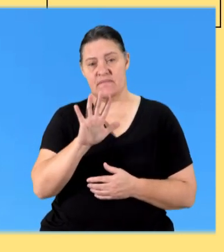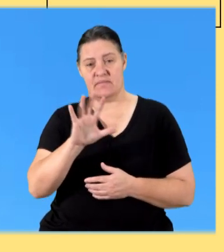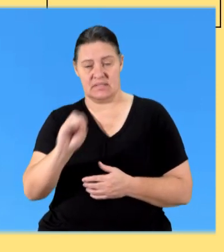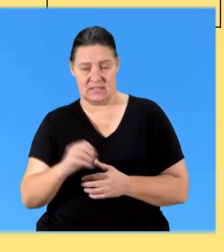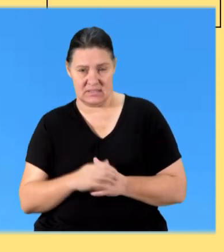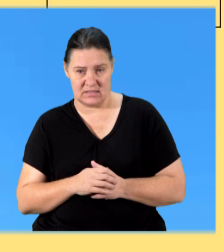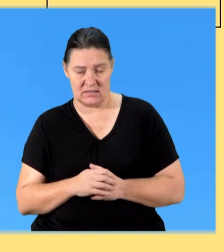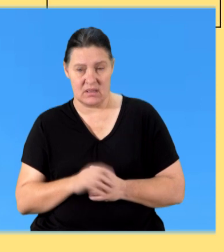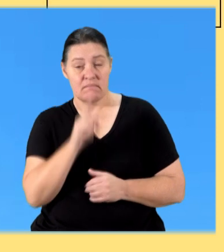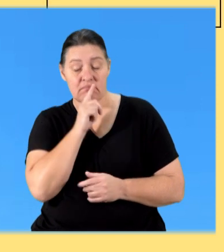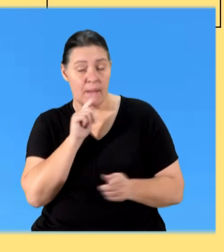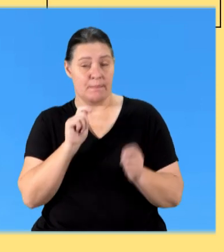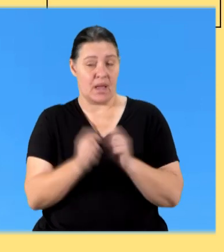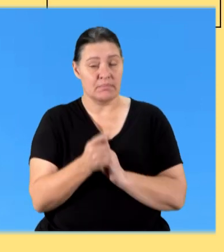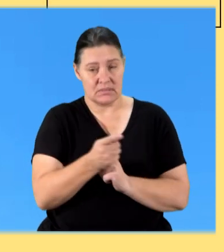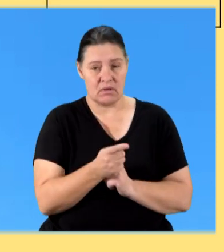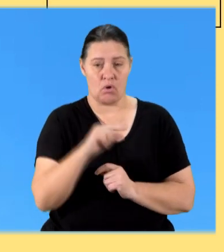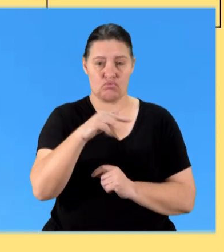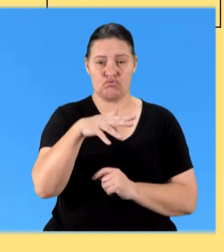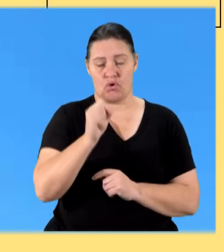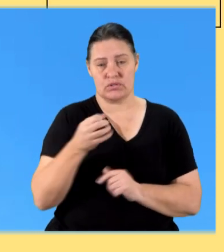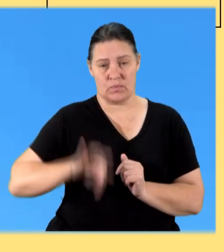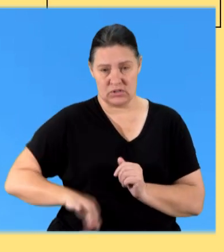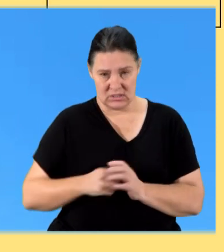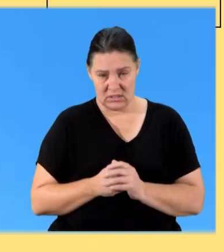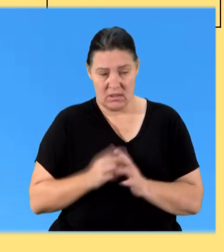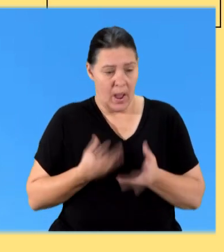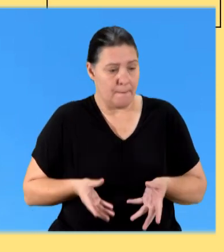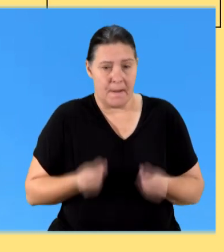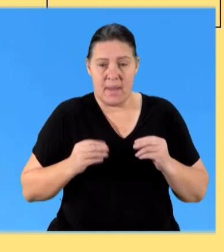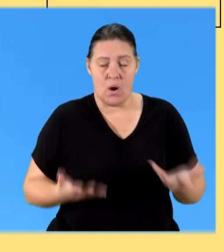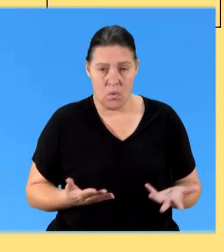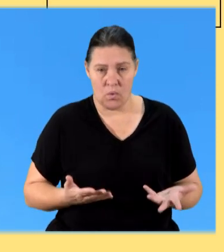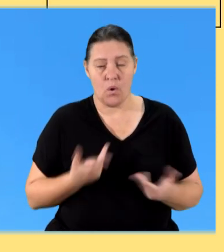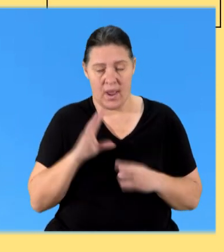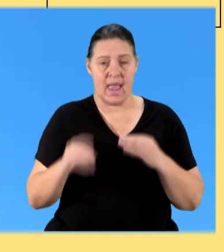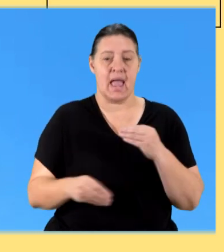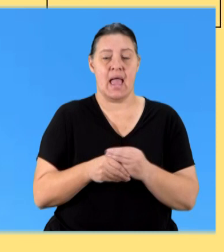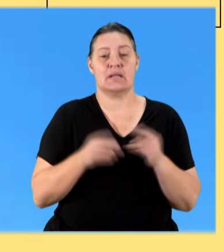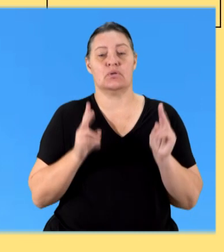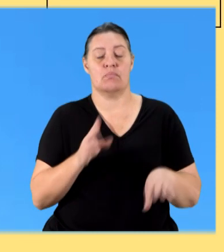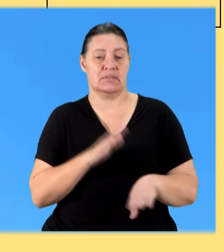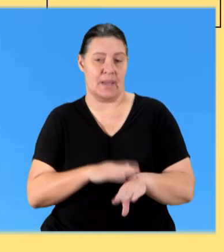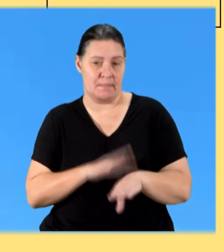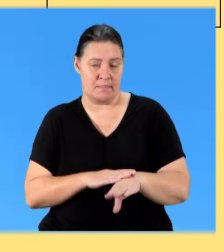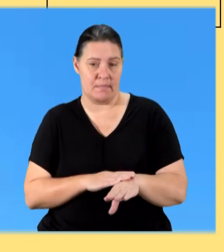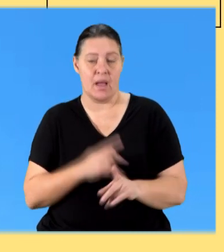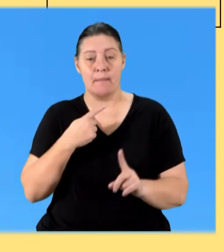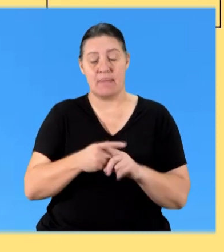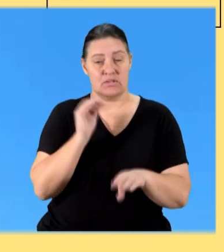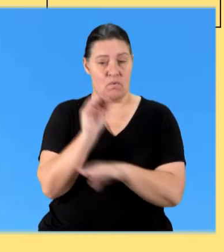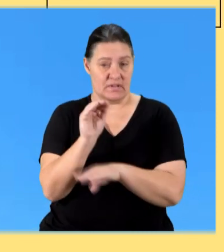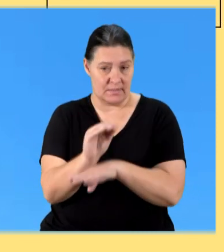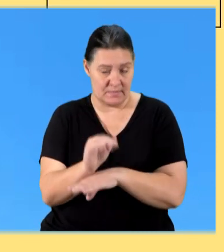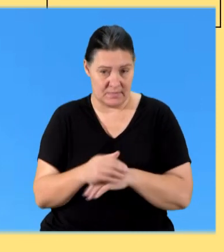4,550. This becomes our gross wage. How did we get this one? We added our normal time plus our